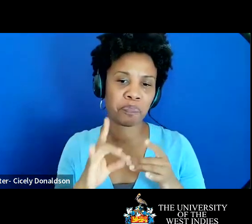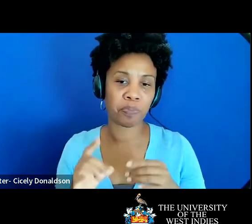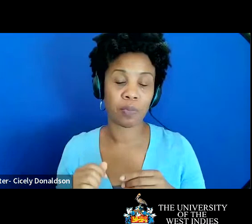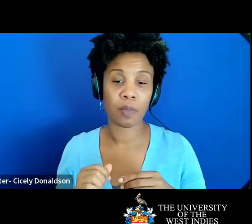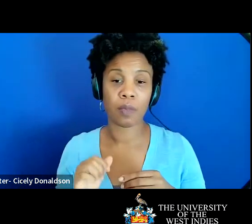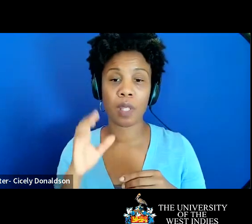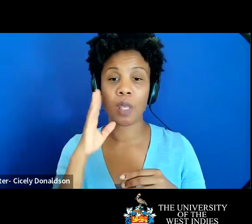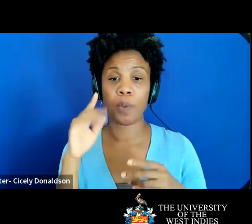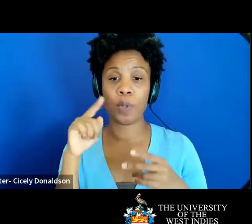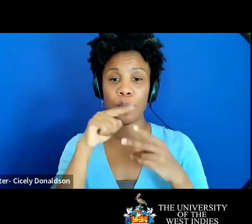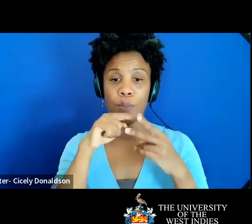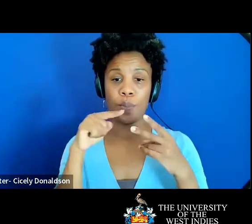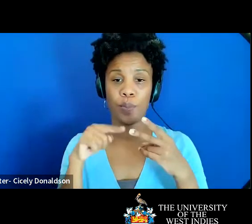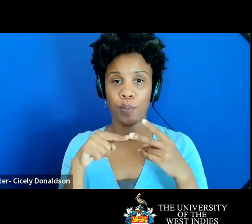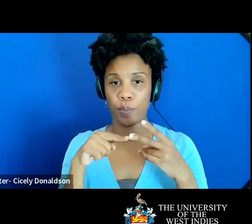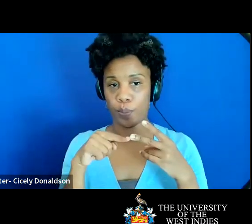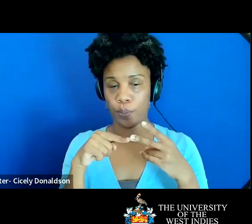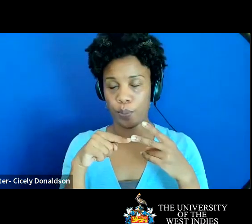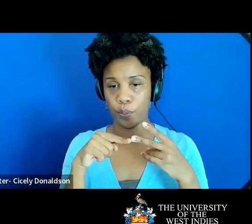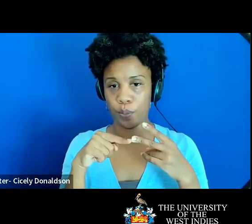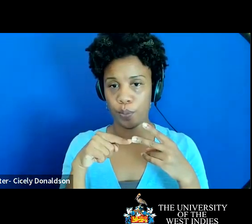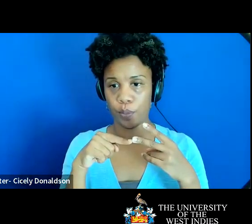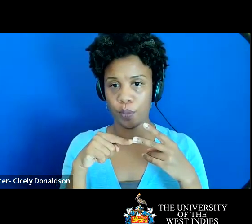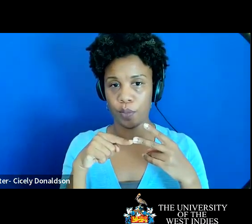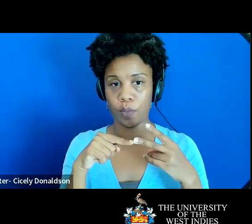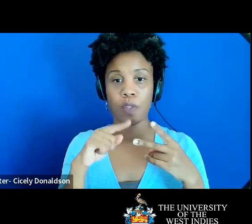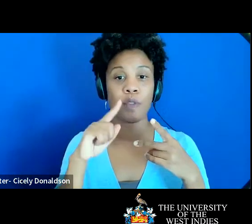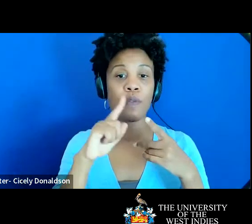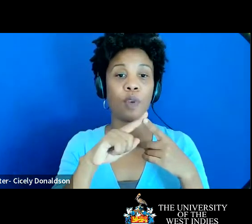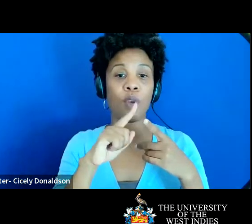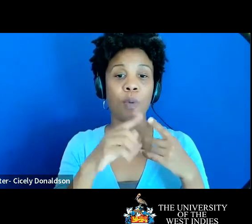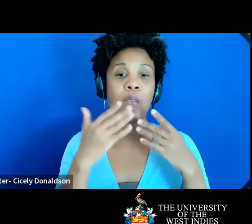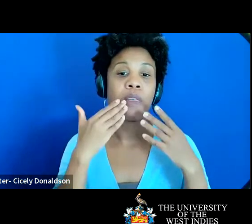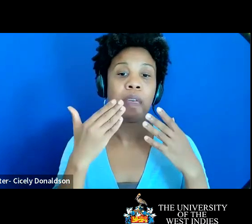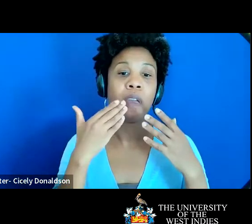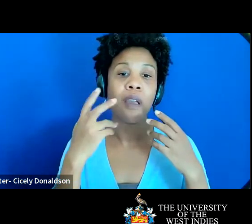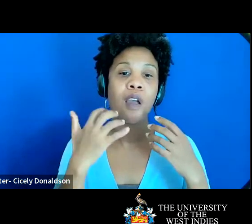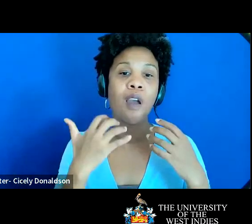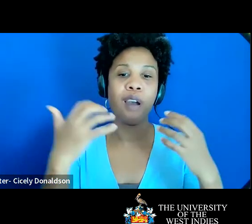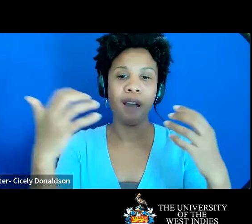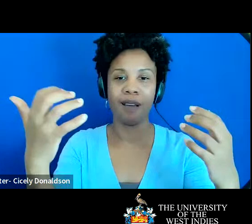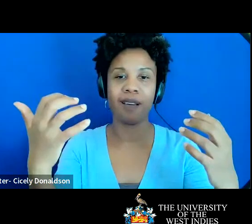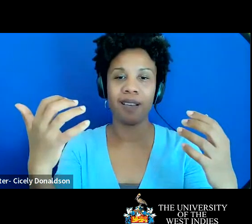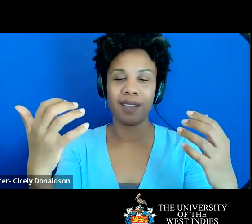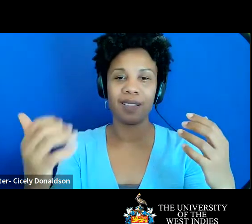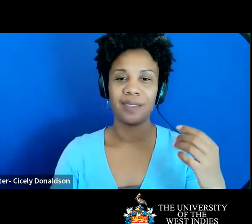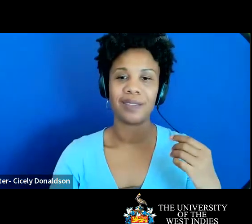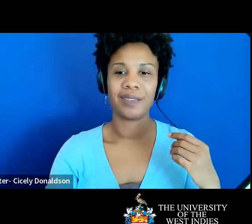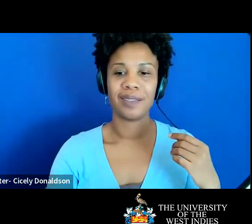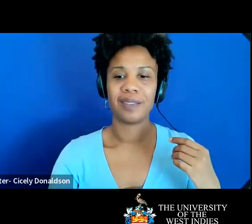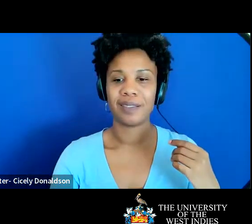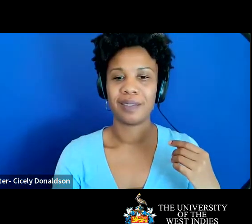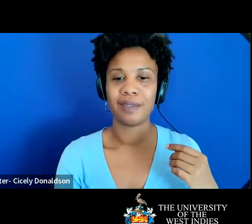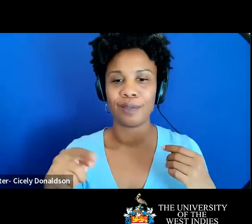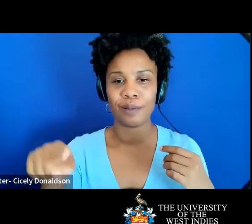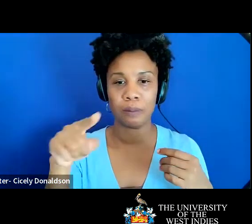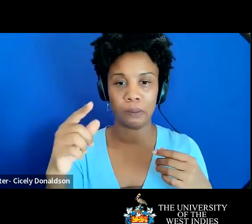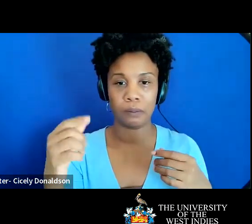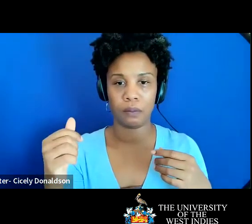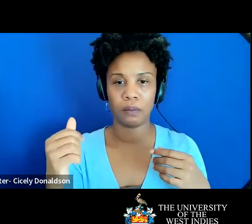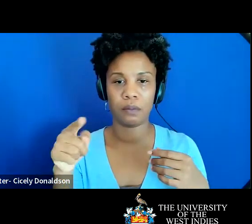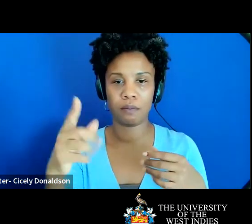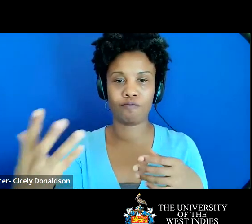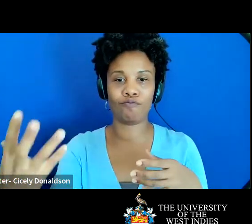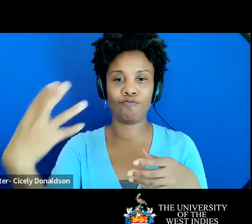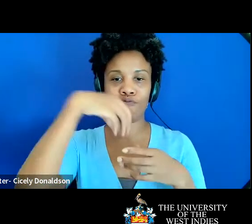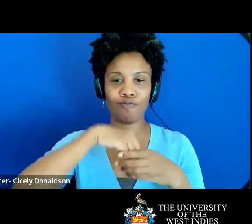doing. One is to thank the audience for their participation and the